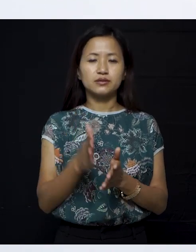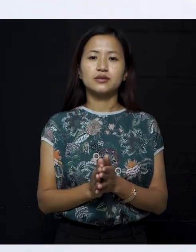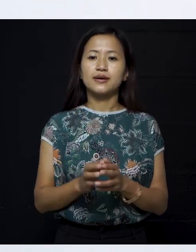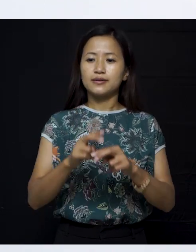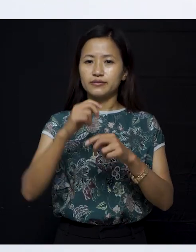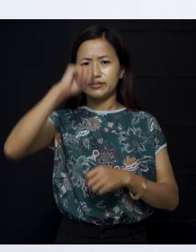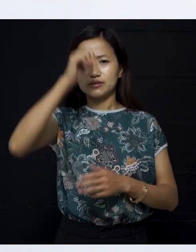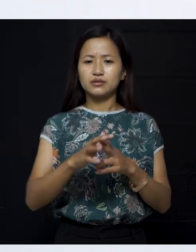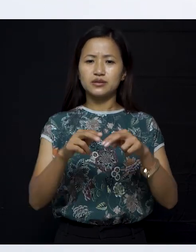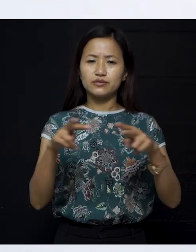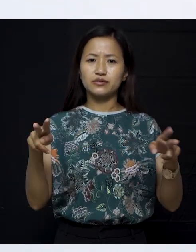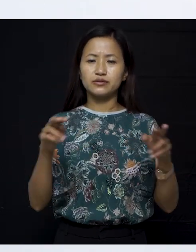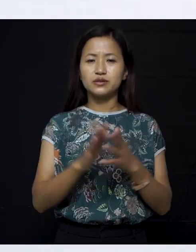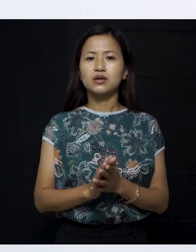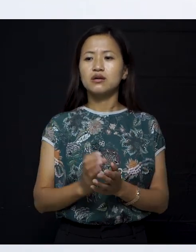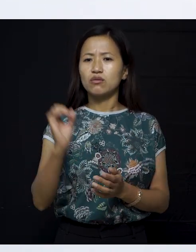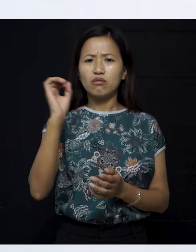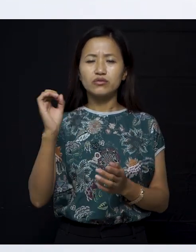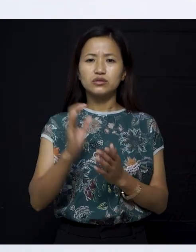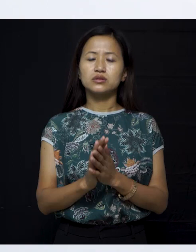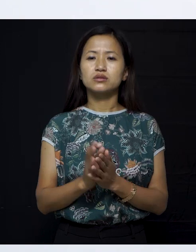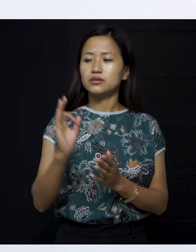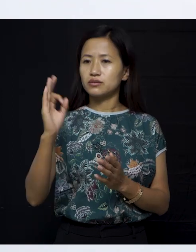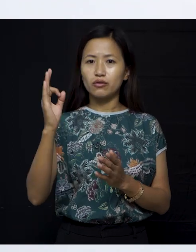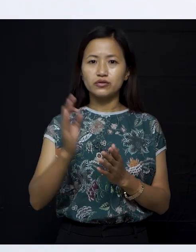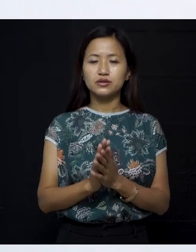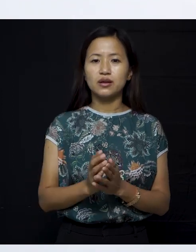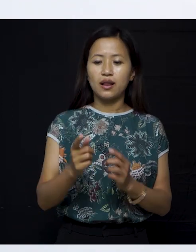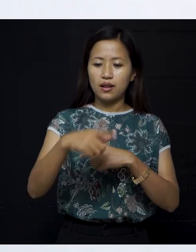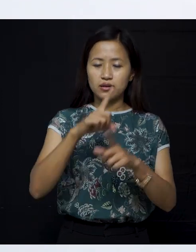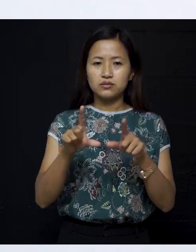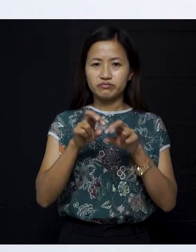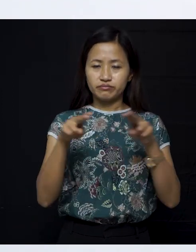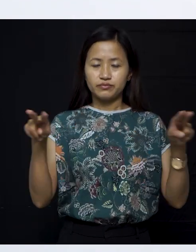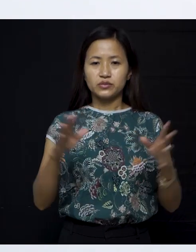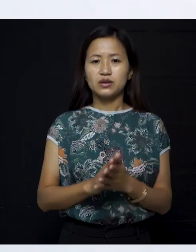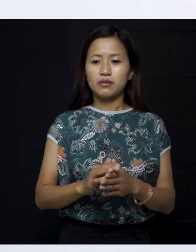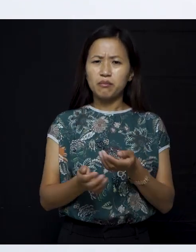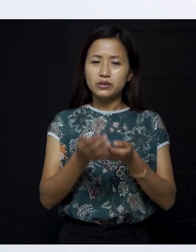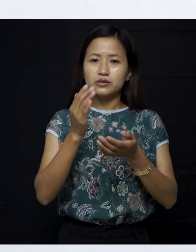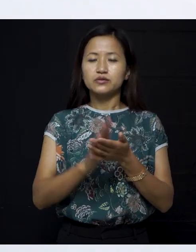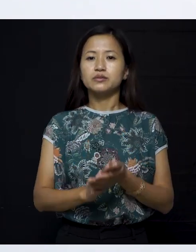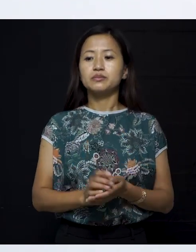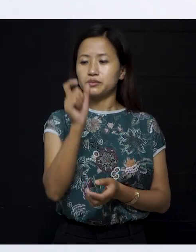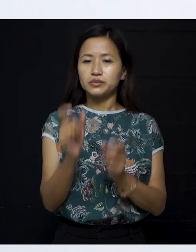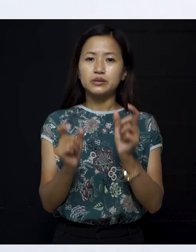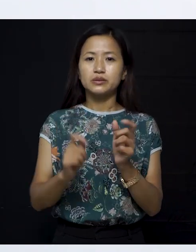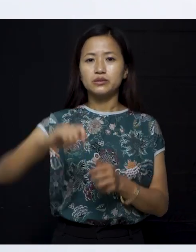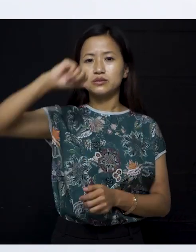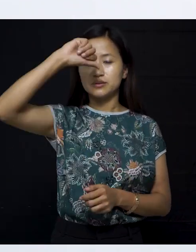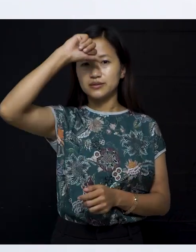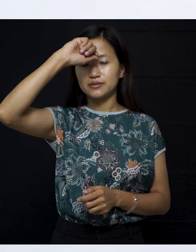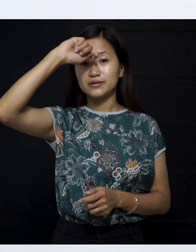language was, even the official language was different. Now most of the people use English as well as Hindi. However, those